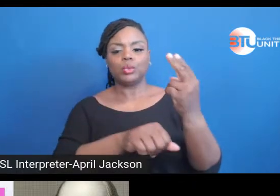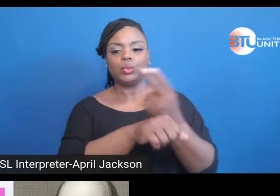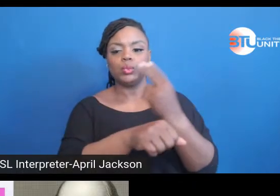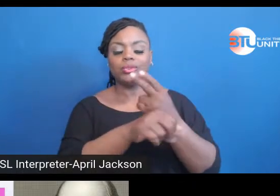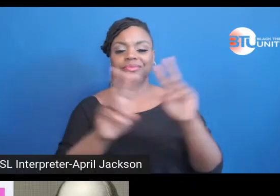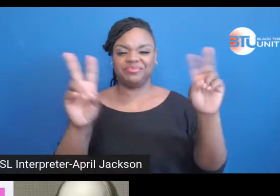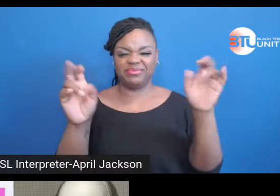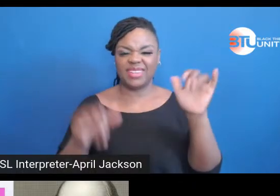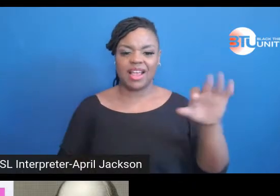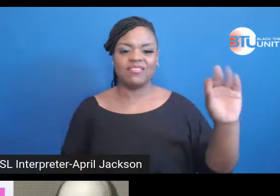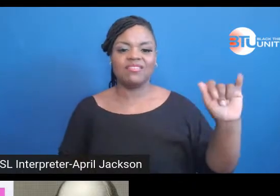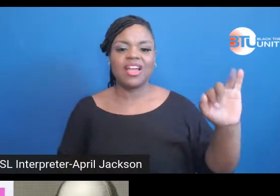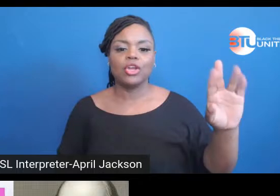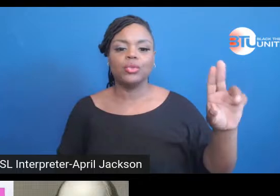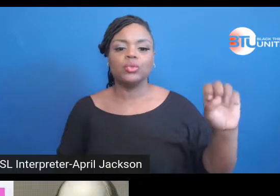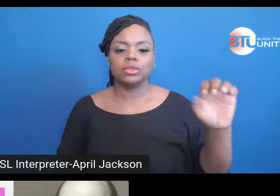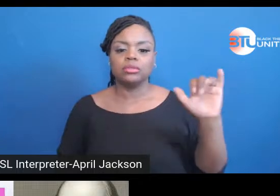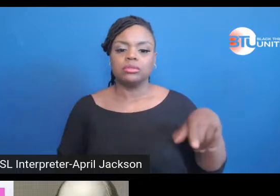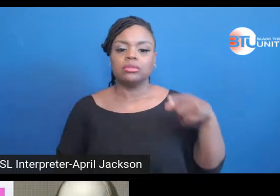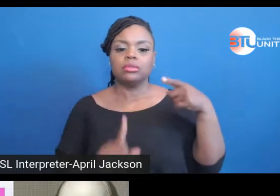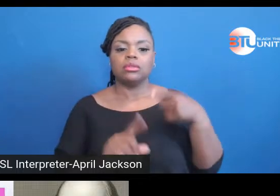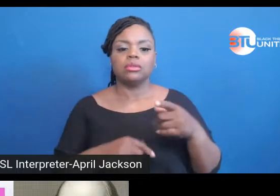Works, criticism, comment,